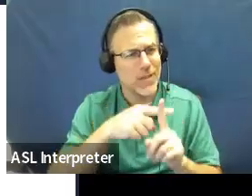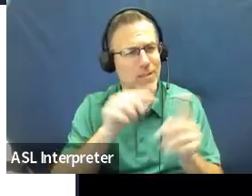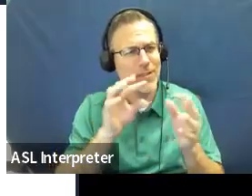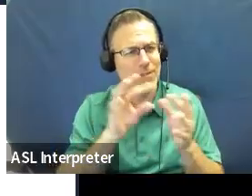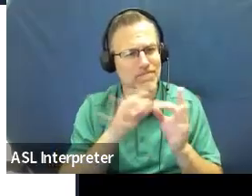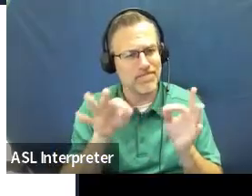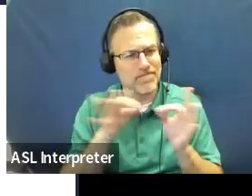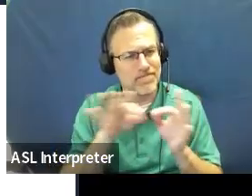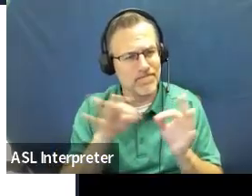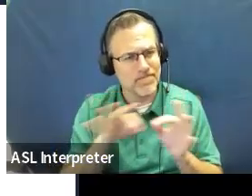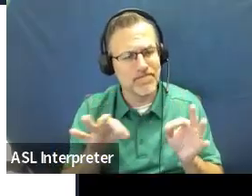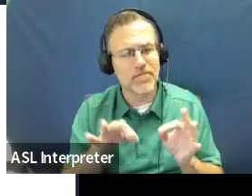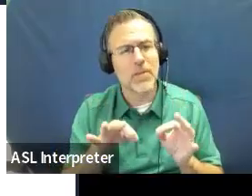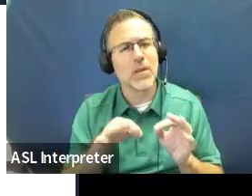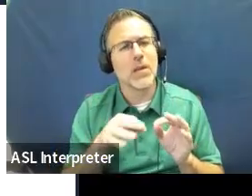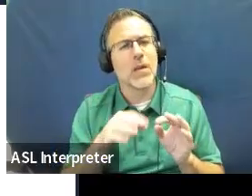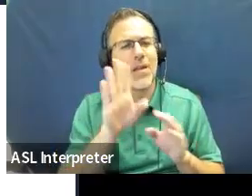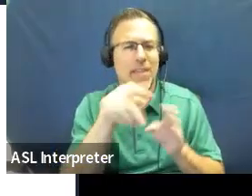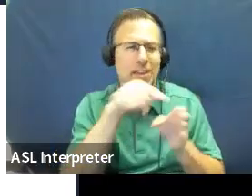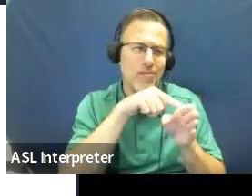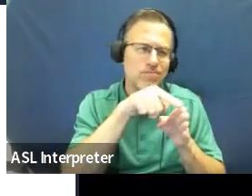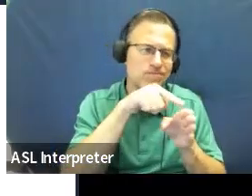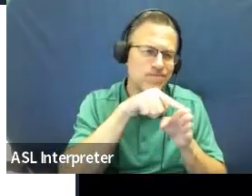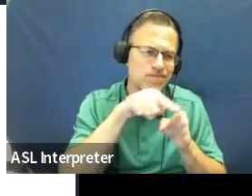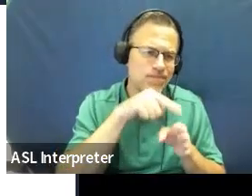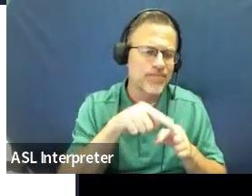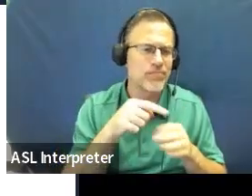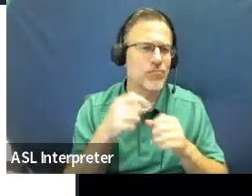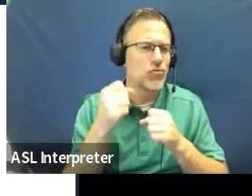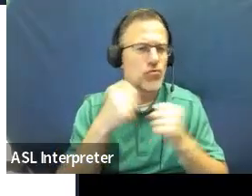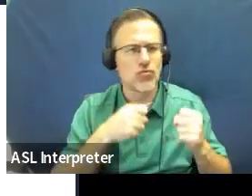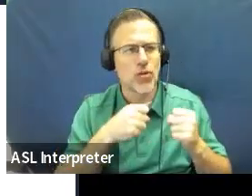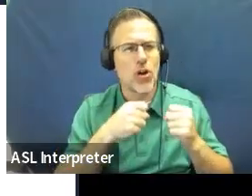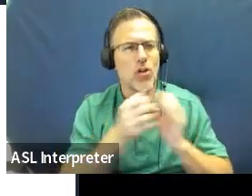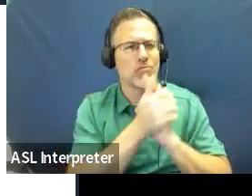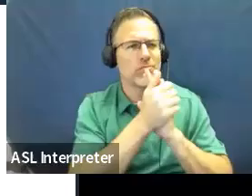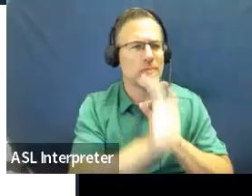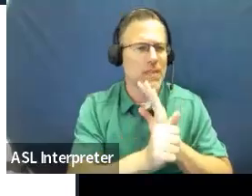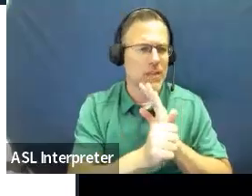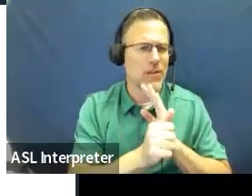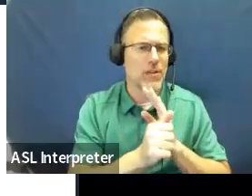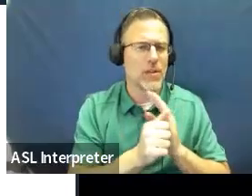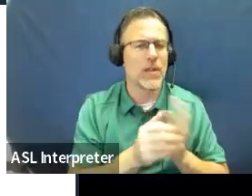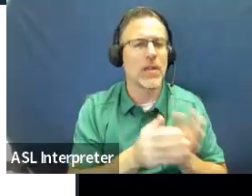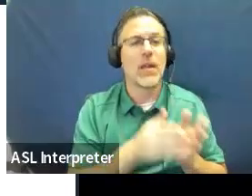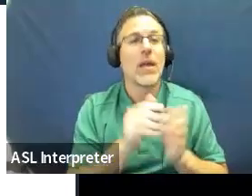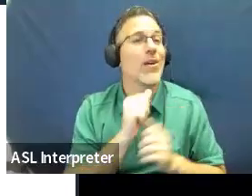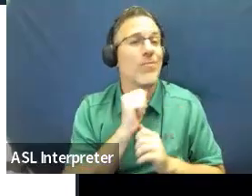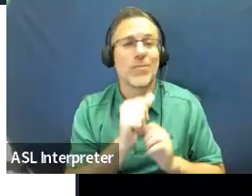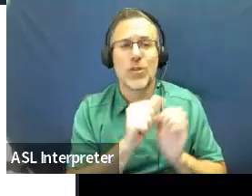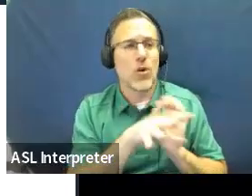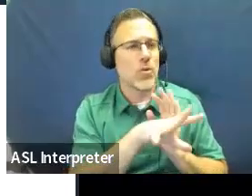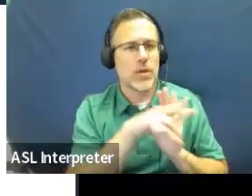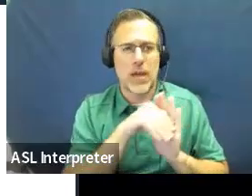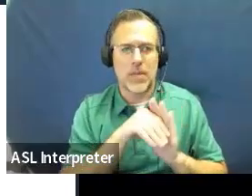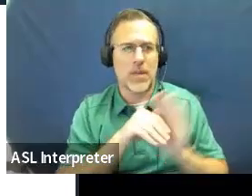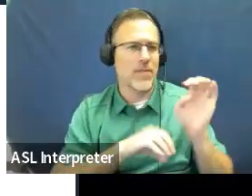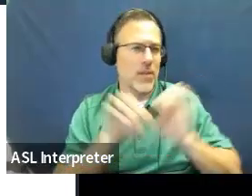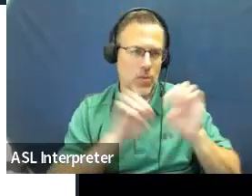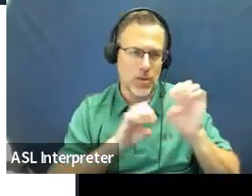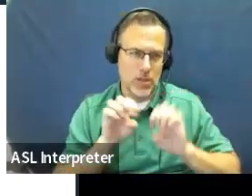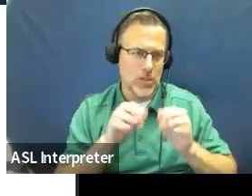those areas of strength and relative strengths, but don't make it a restatement of those evaluations. You've already